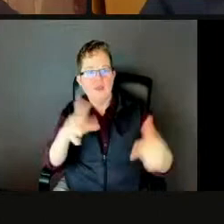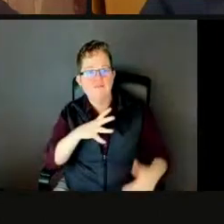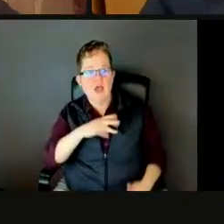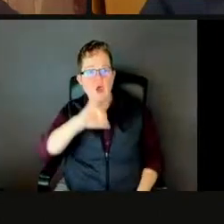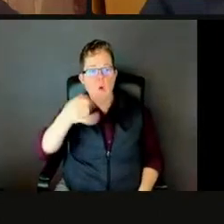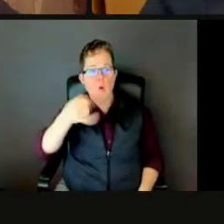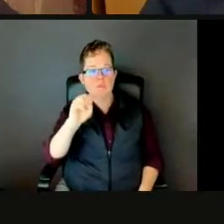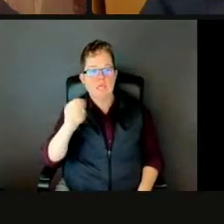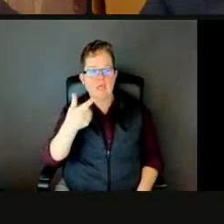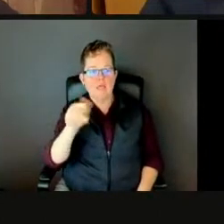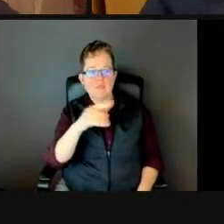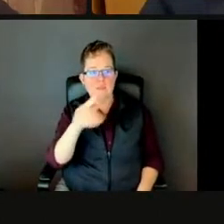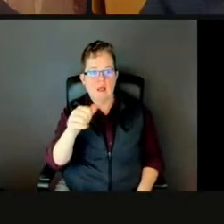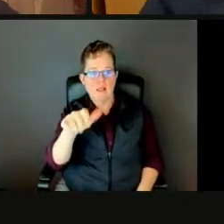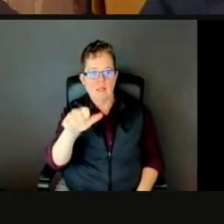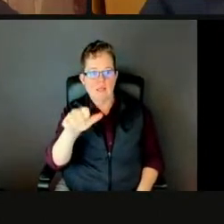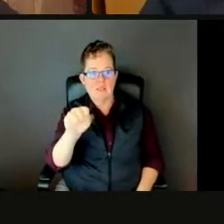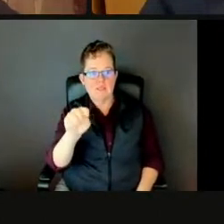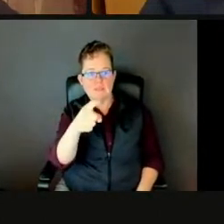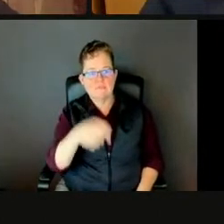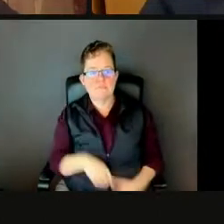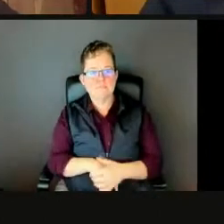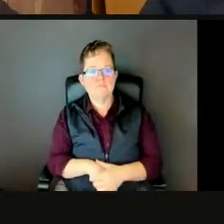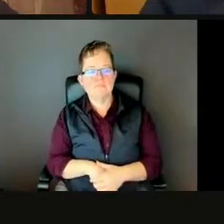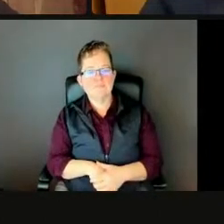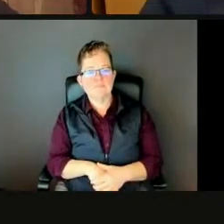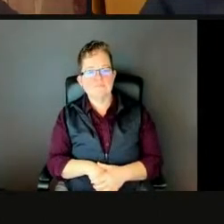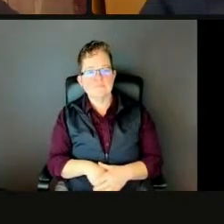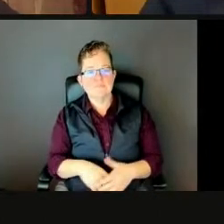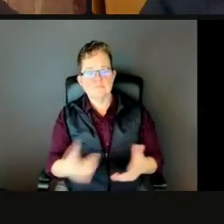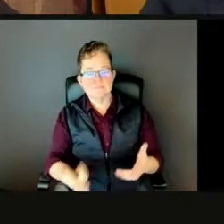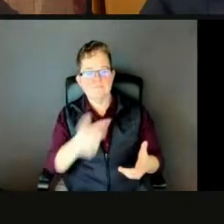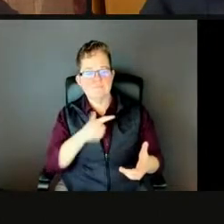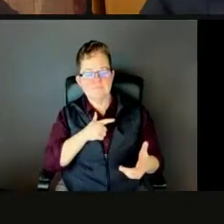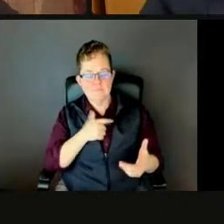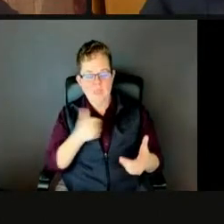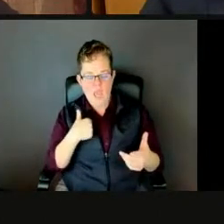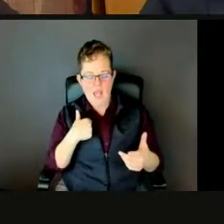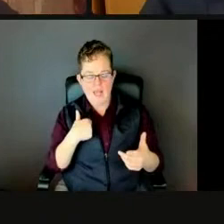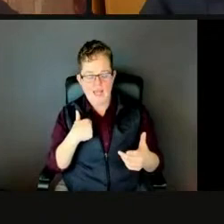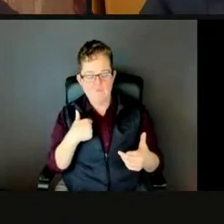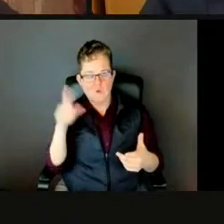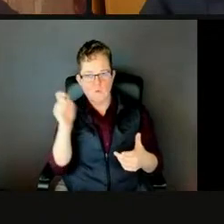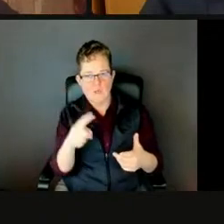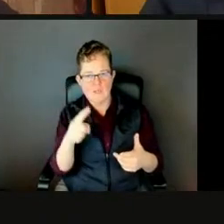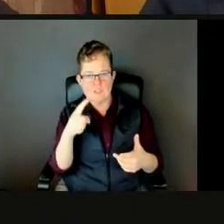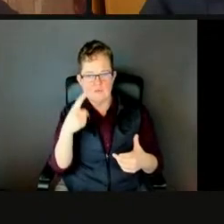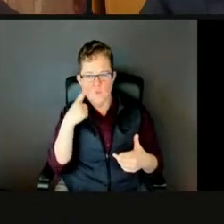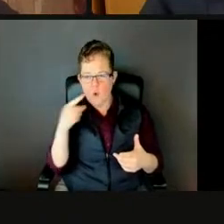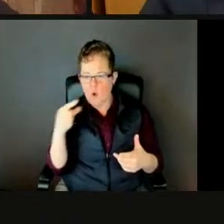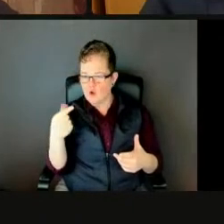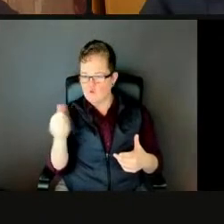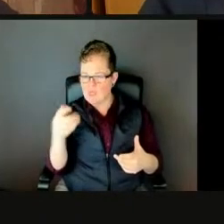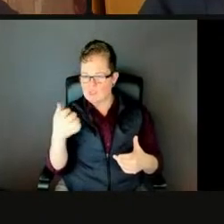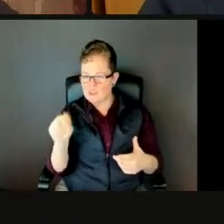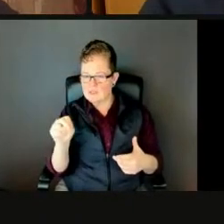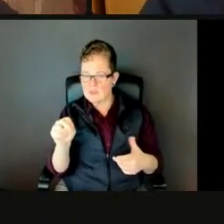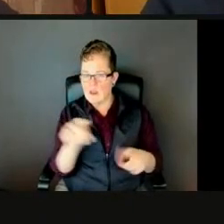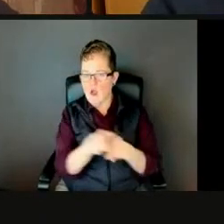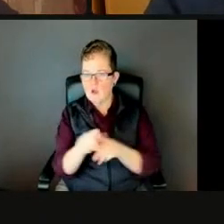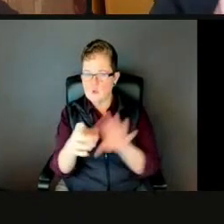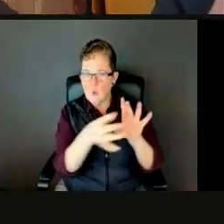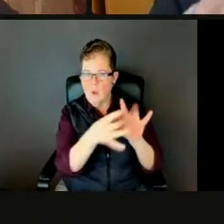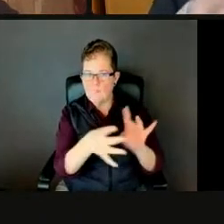You bet. Counselor Gonzalez. Yeah, thank you, Counselor Jose Gonzalez. You know, I have a question for Gretchen, but I have a few comments about